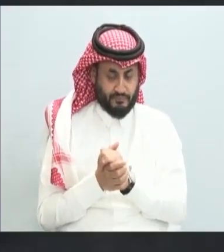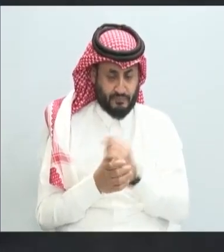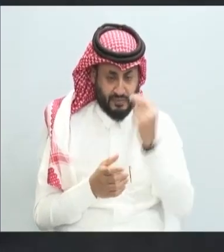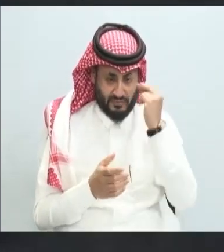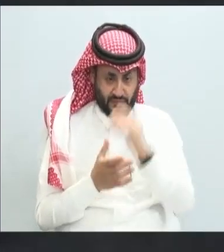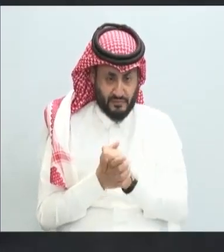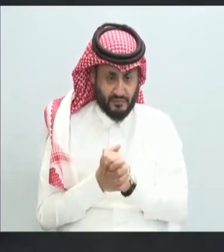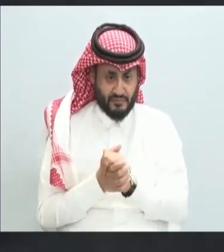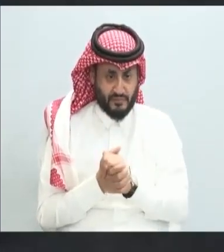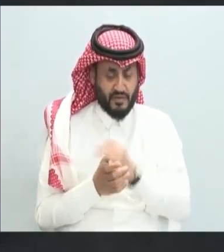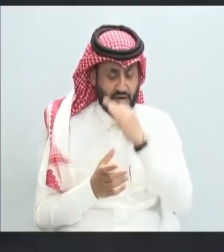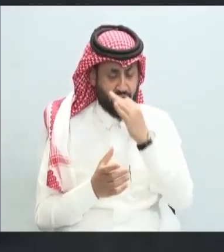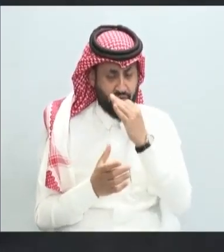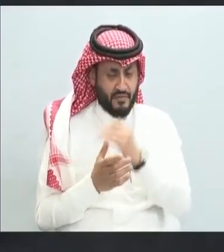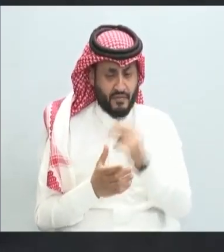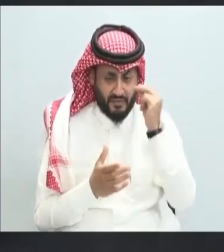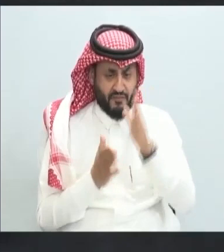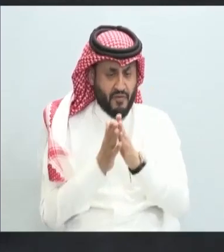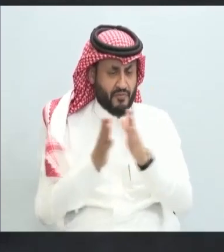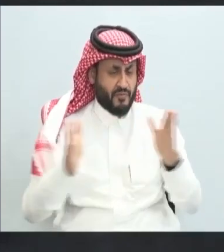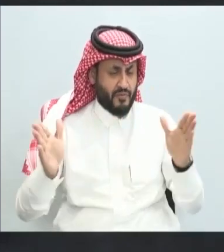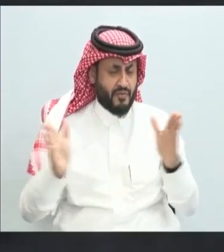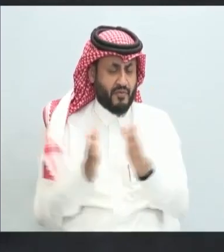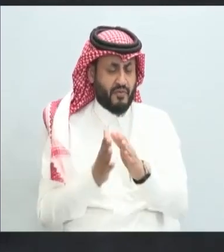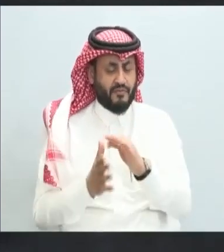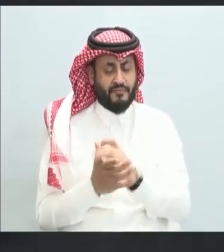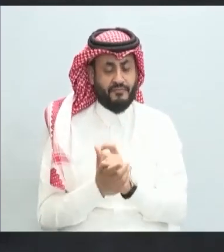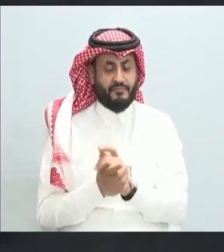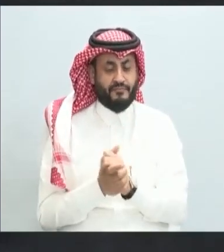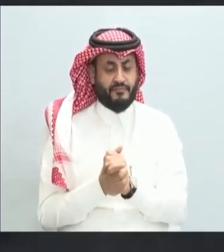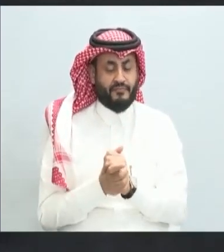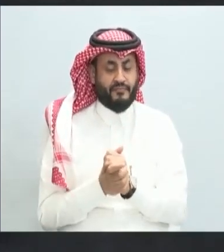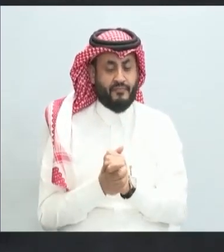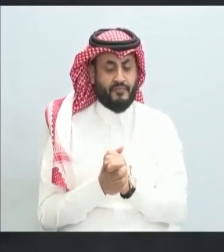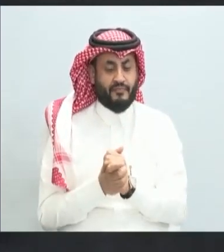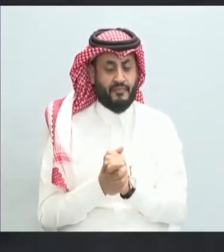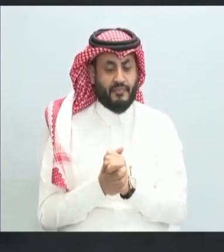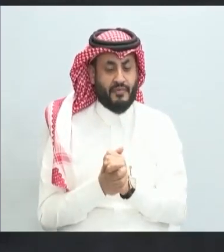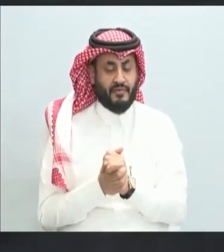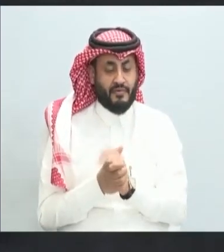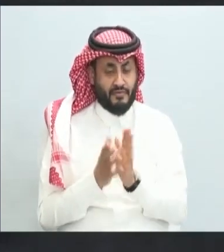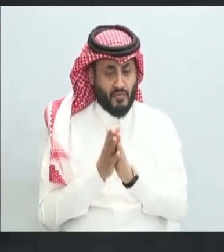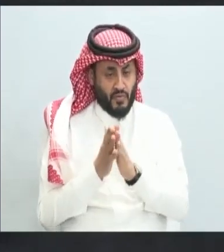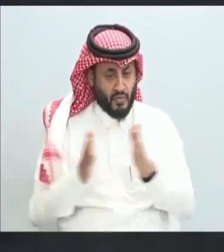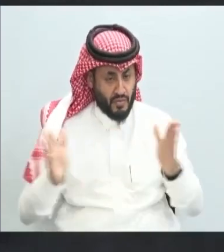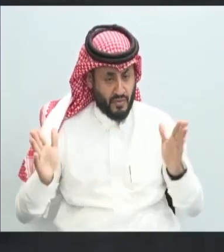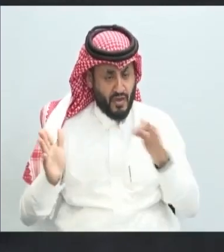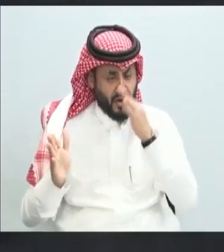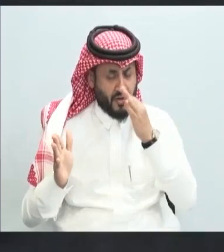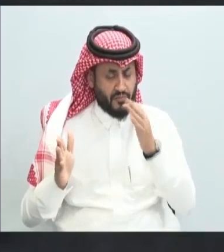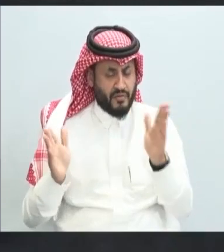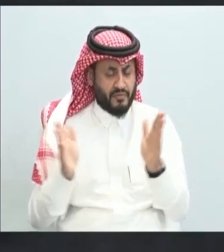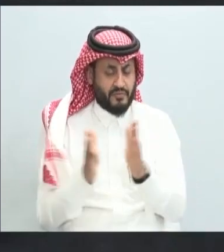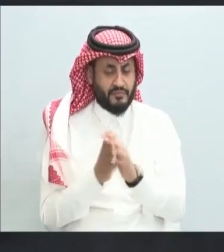are, when we pronounce this sound, we will learn whether if we did pronounce it in a longer